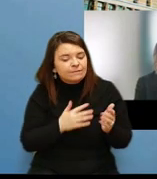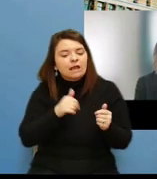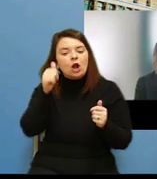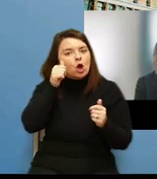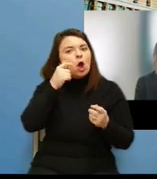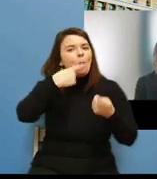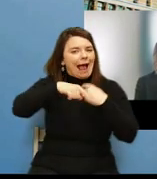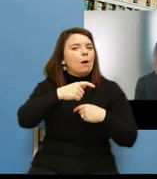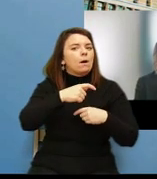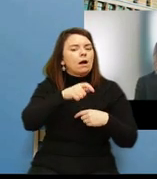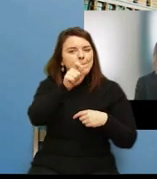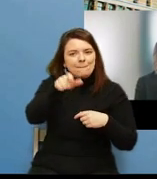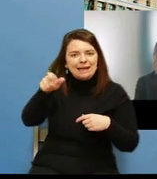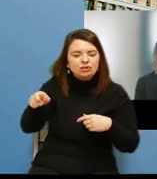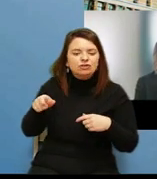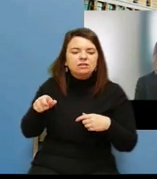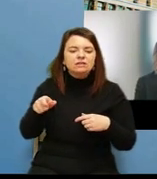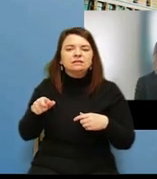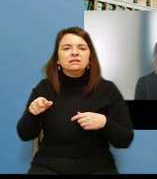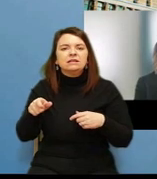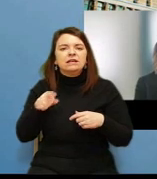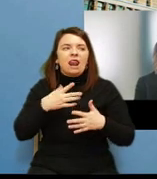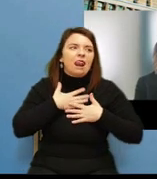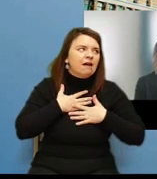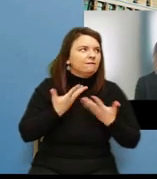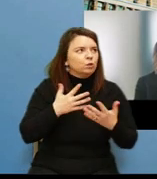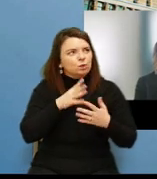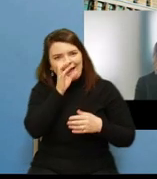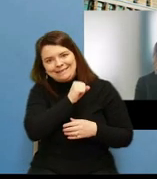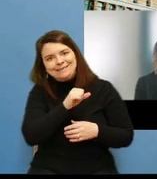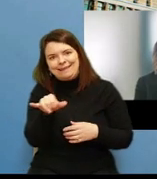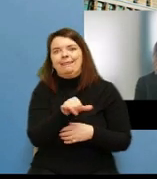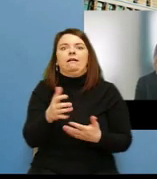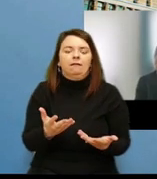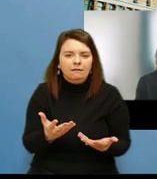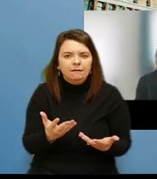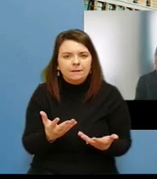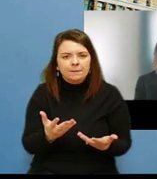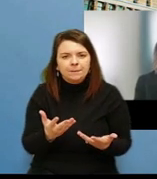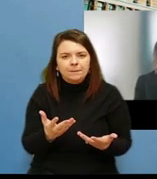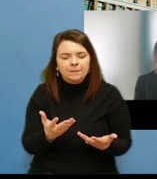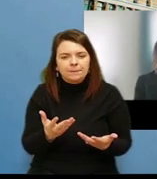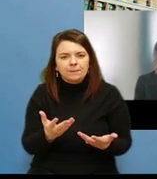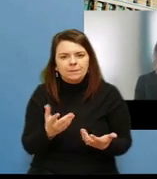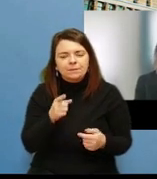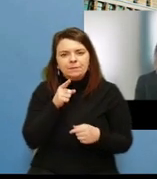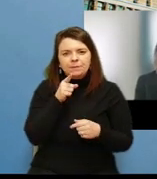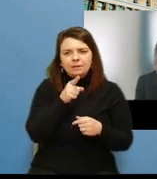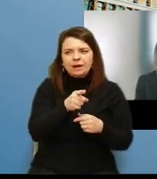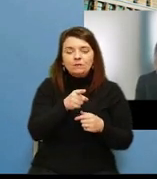individual practices as such. And I know for our patients particularly, it's rather a Marmite tool. You either love it or hate